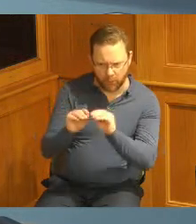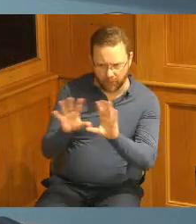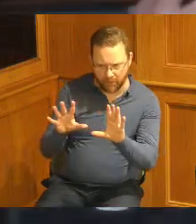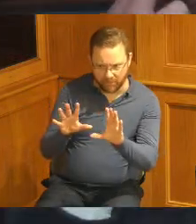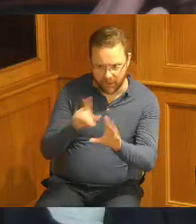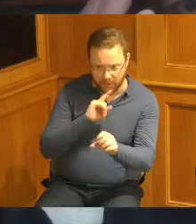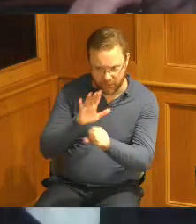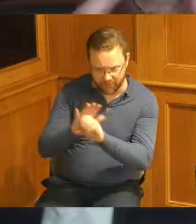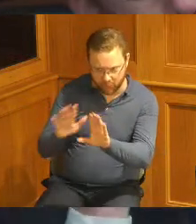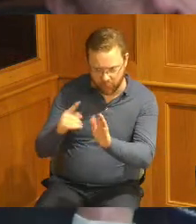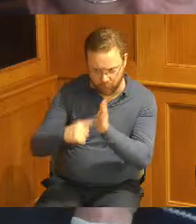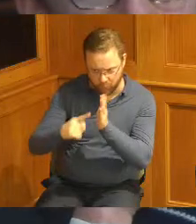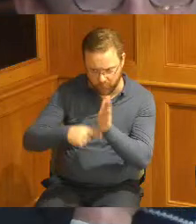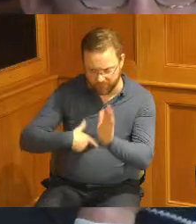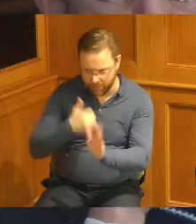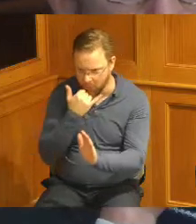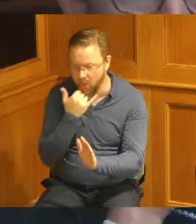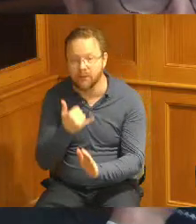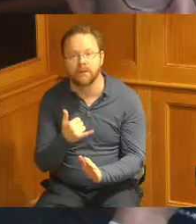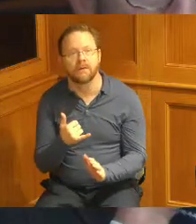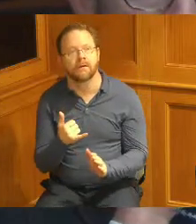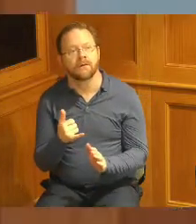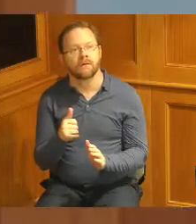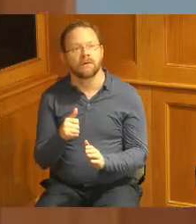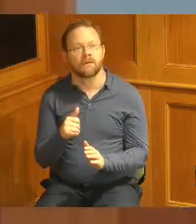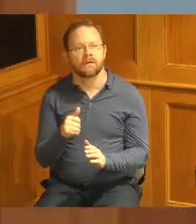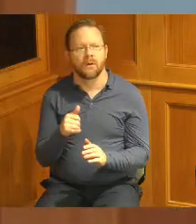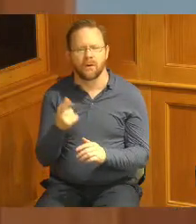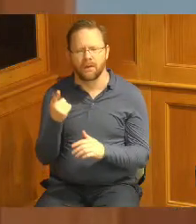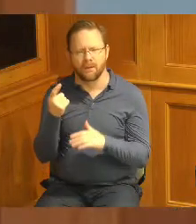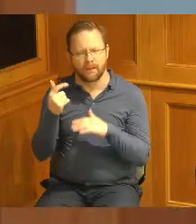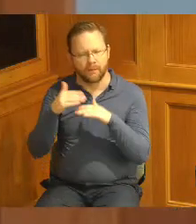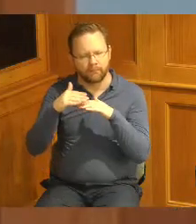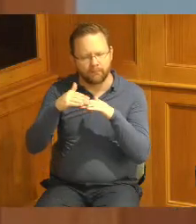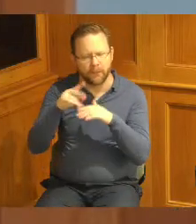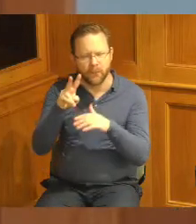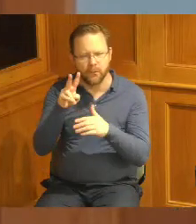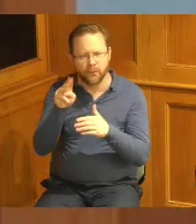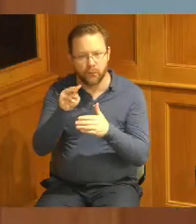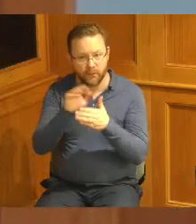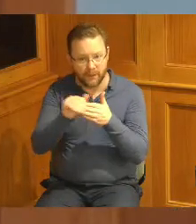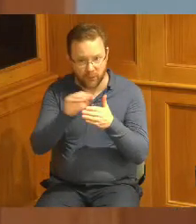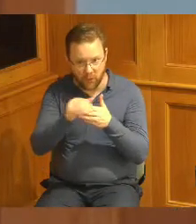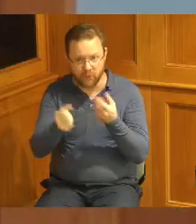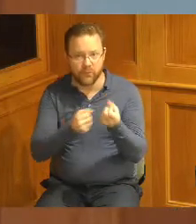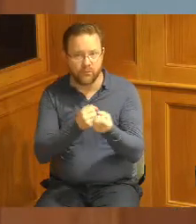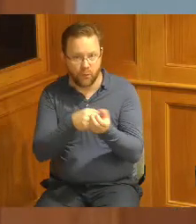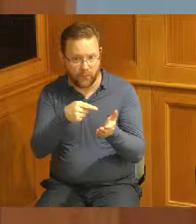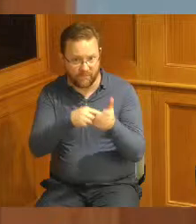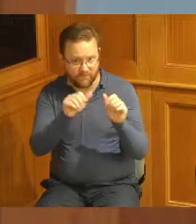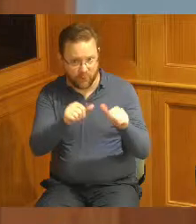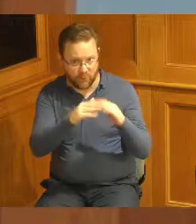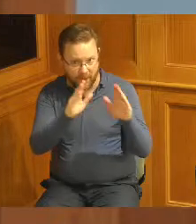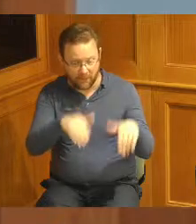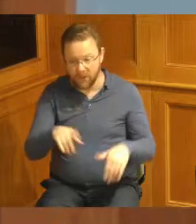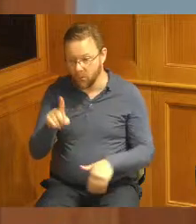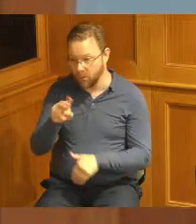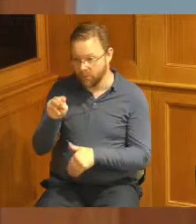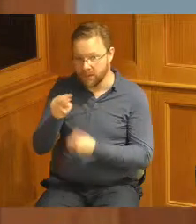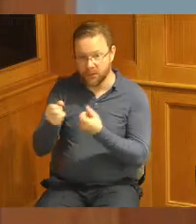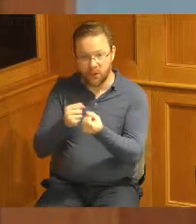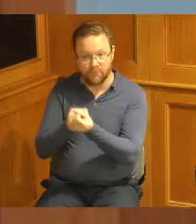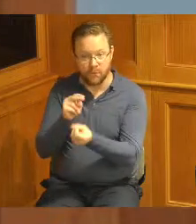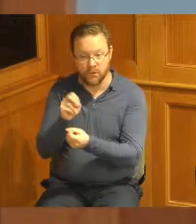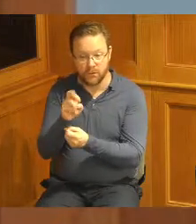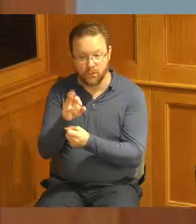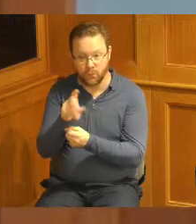confirm, is so probably a little over 2 million for CDF for affordable housing, 1 million for Norwood,